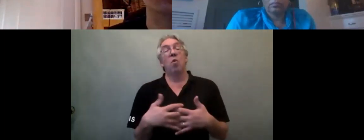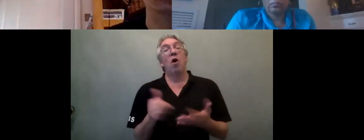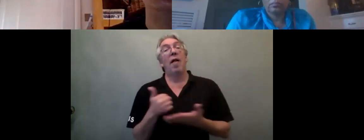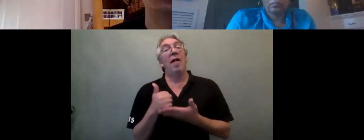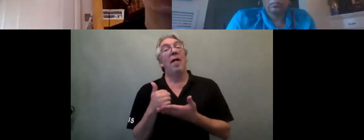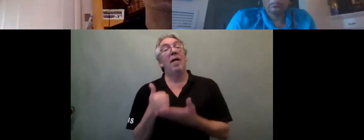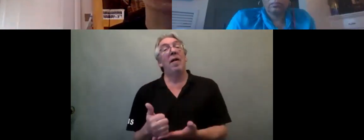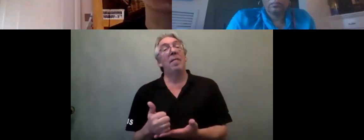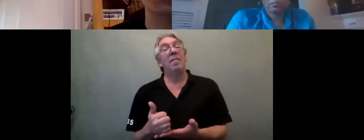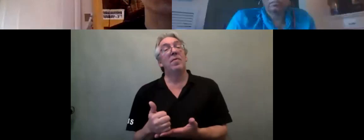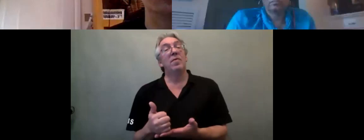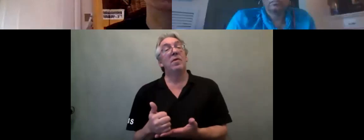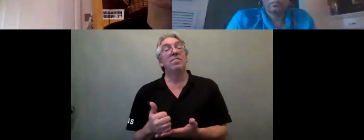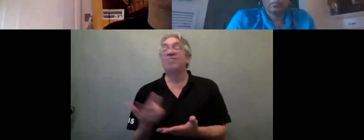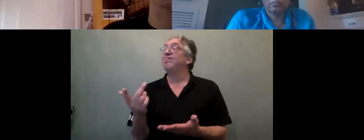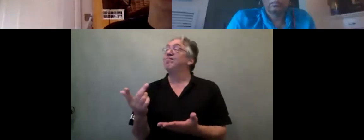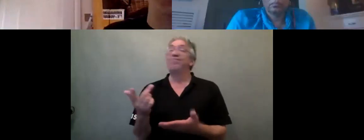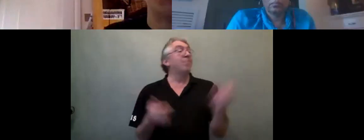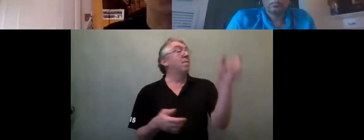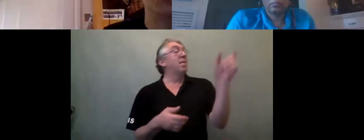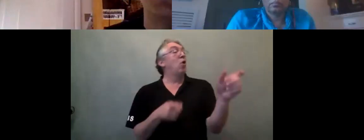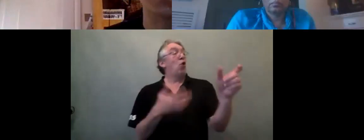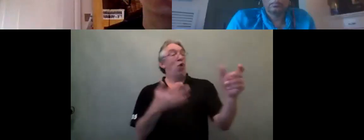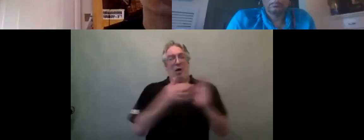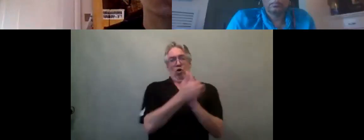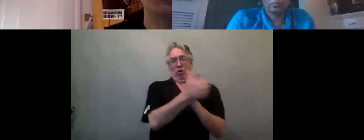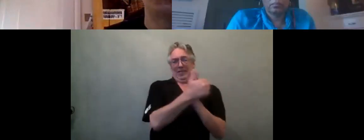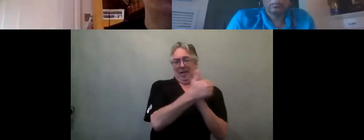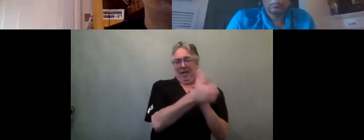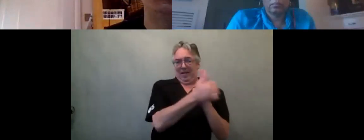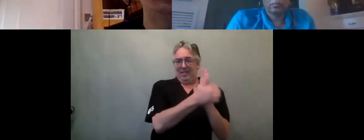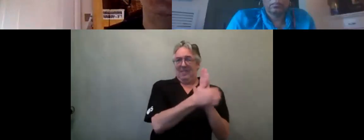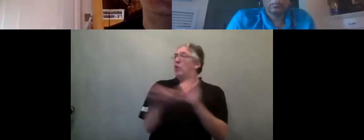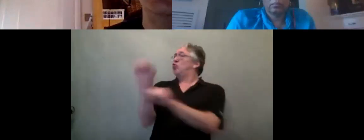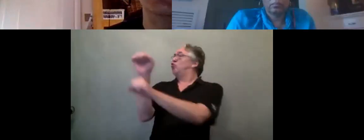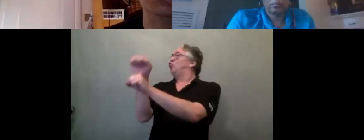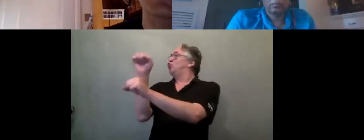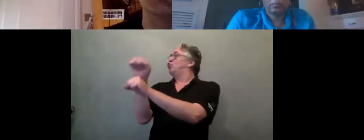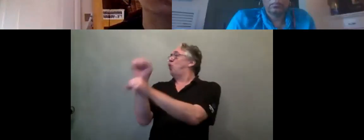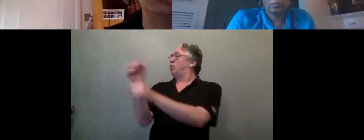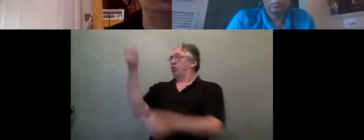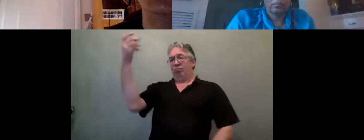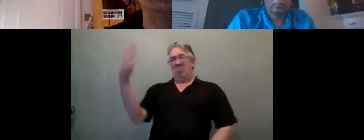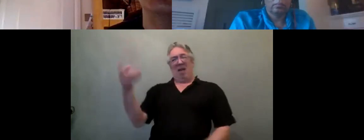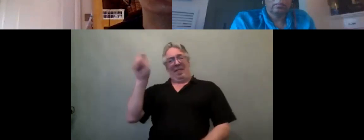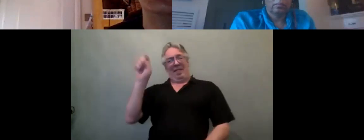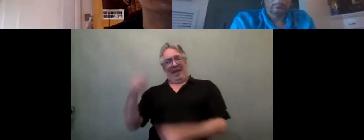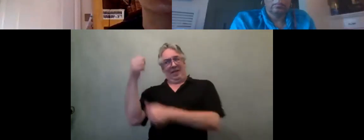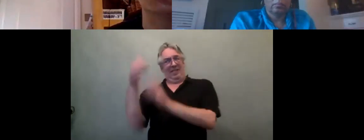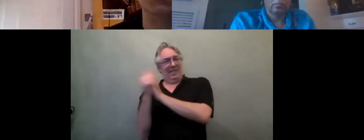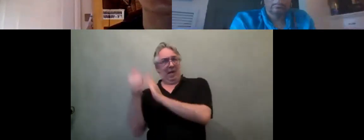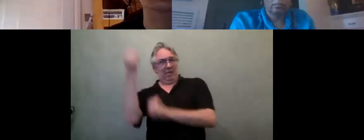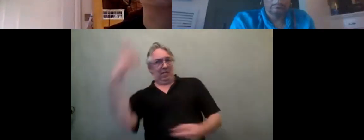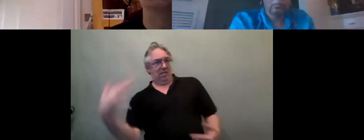sets with job opportunities, or answering the question, what skills do you need in order to be able to apply